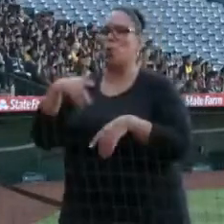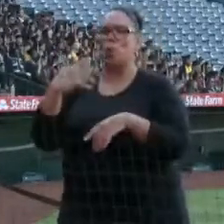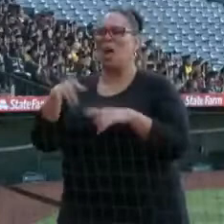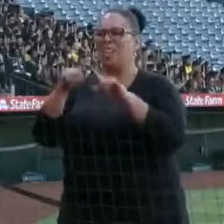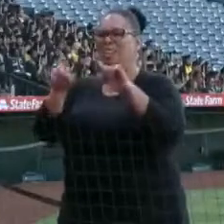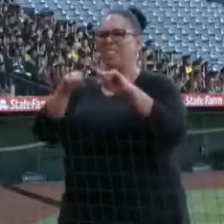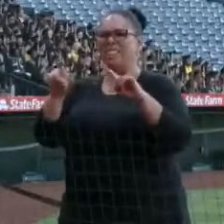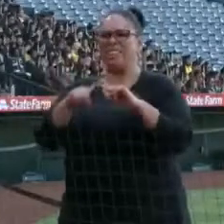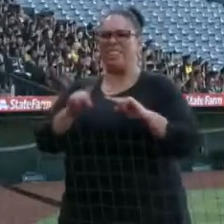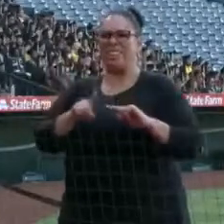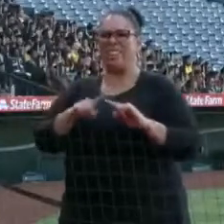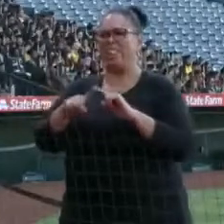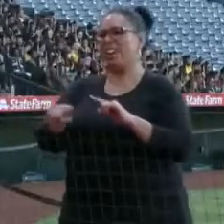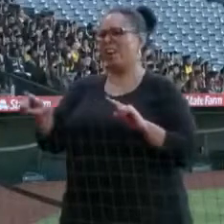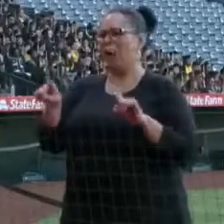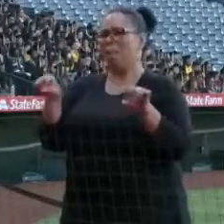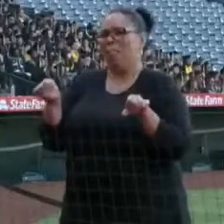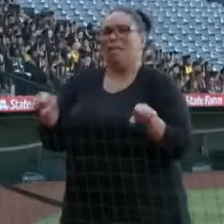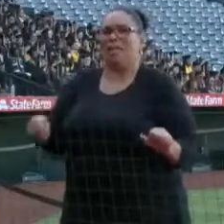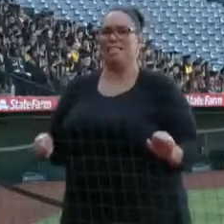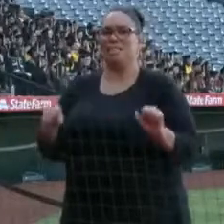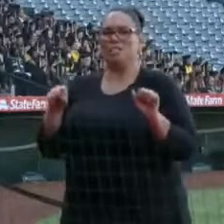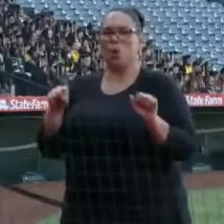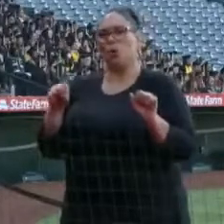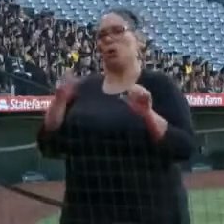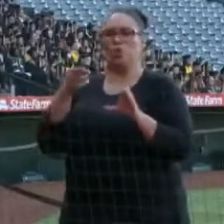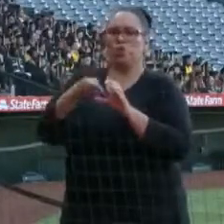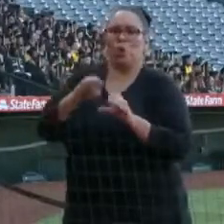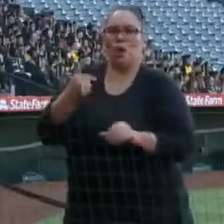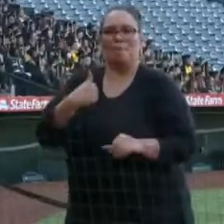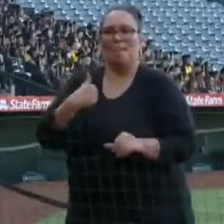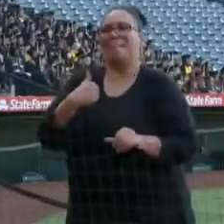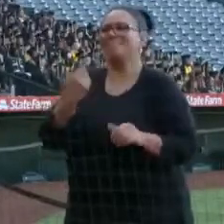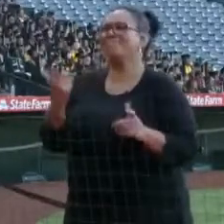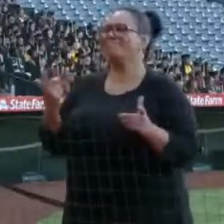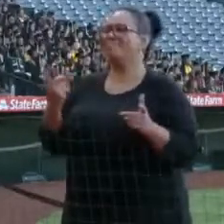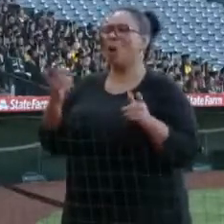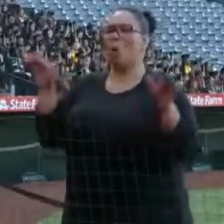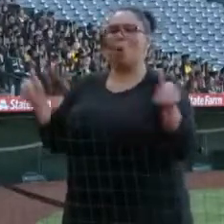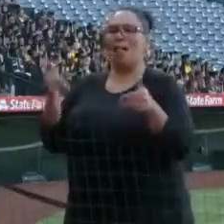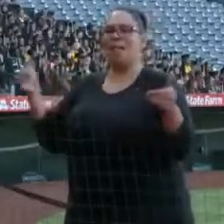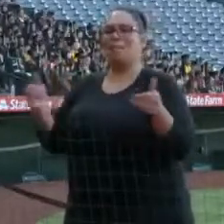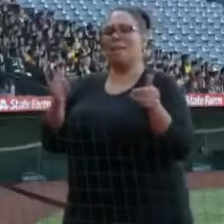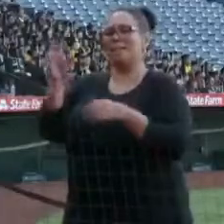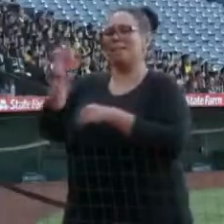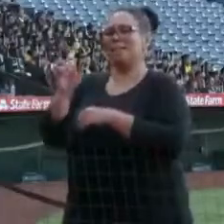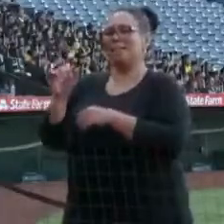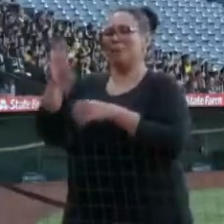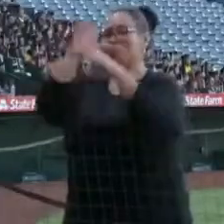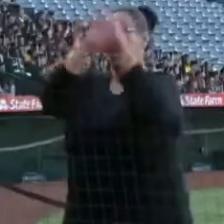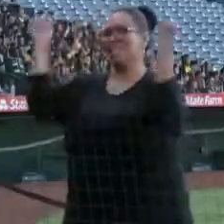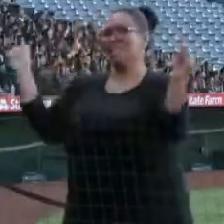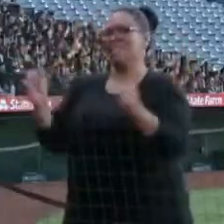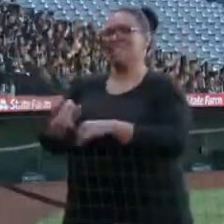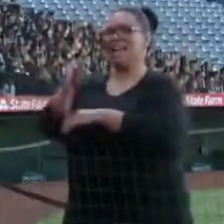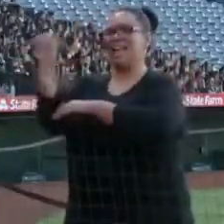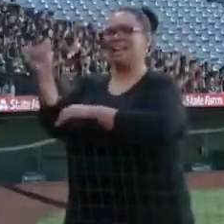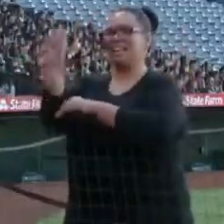abilities. Please join me in welcoming the president of the Associated Students Incorporated, Jesus